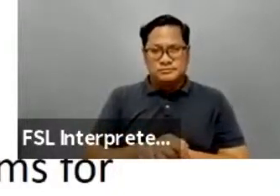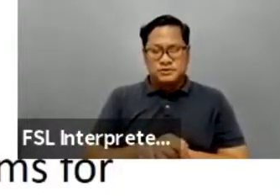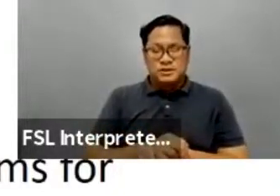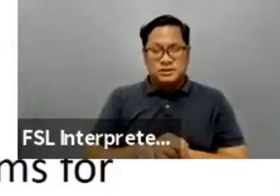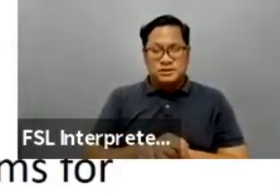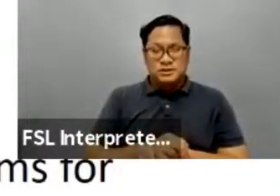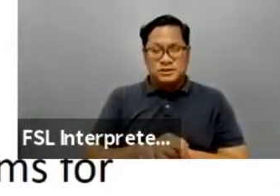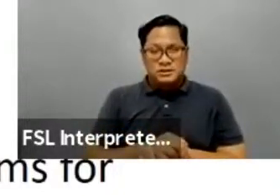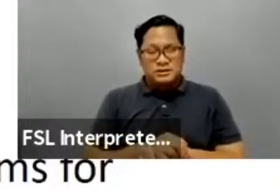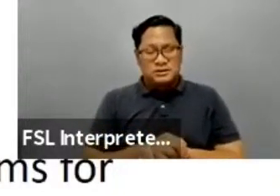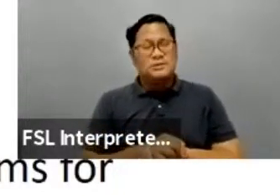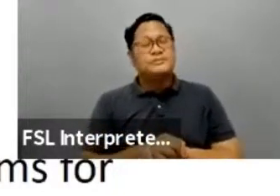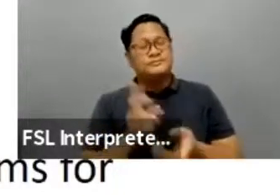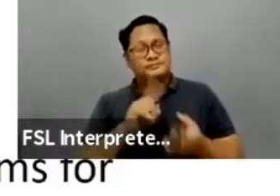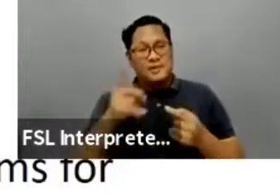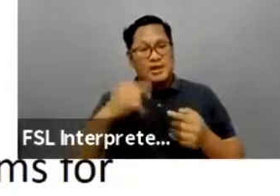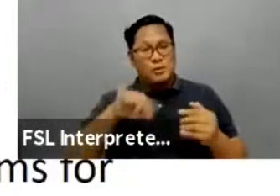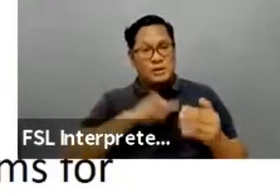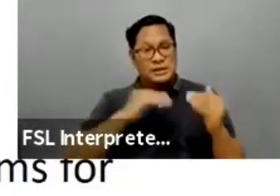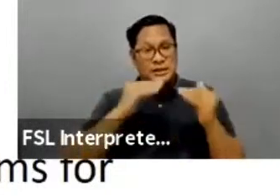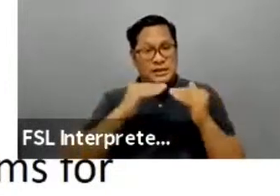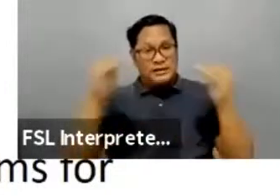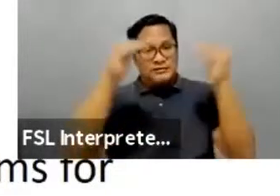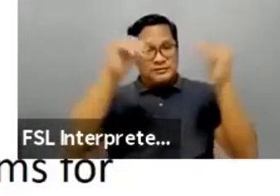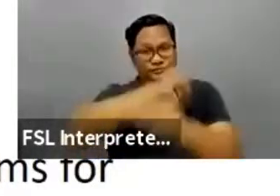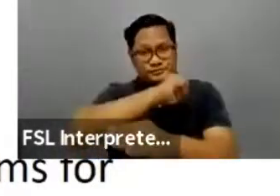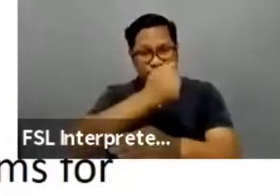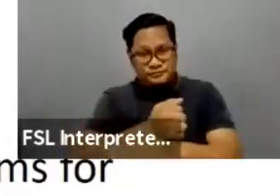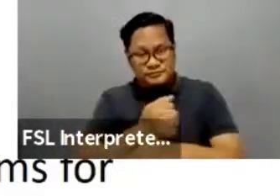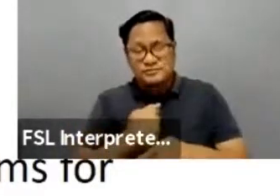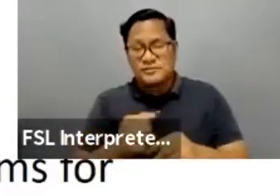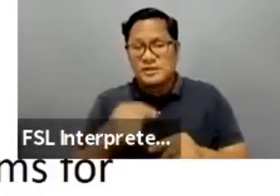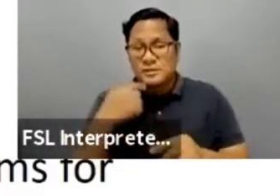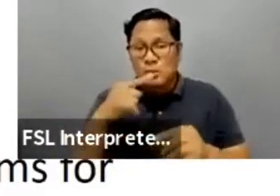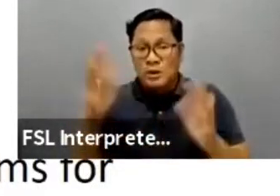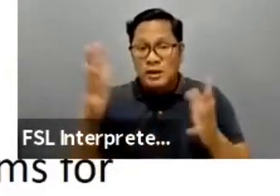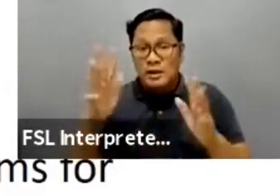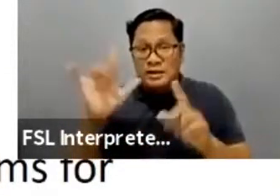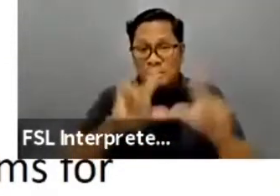And at saka yung laboratory natin, wala tayong laboratory system eh.